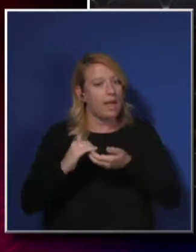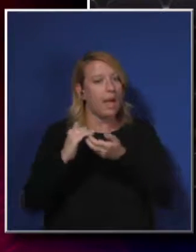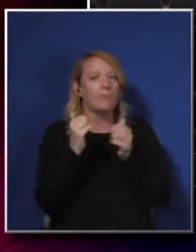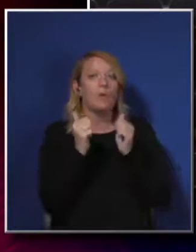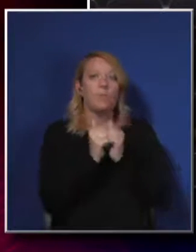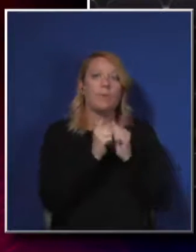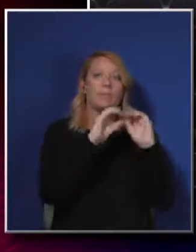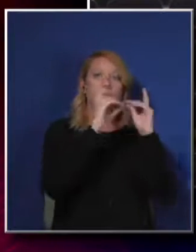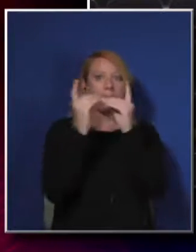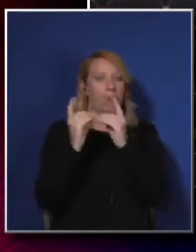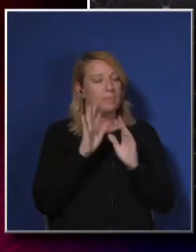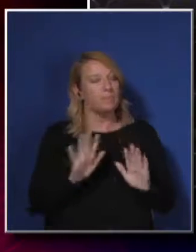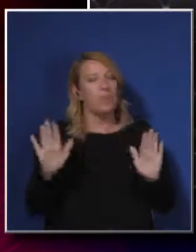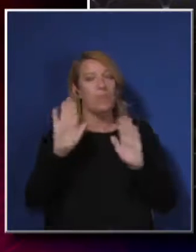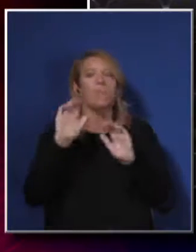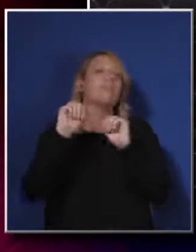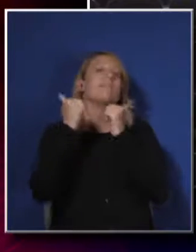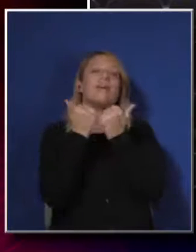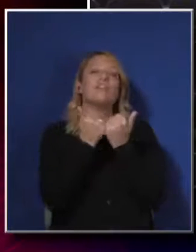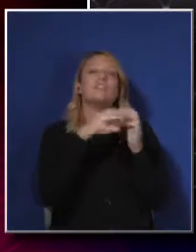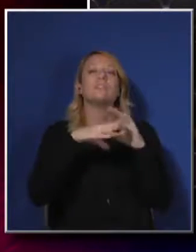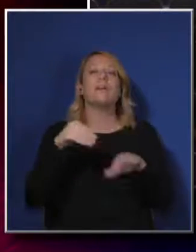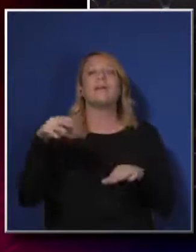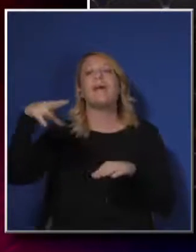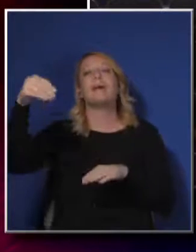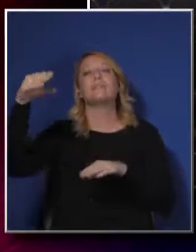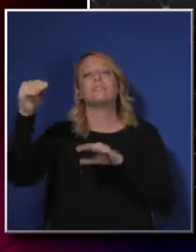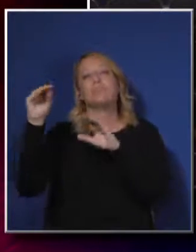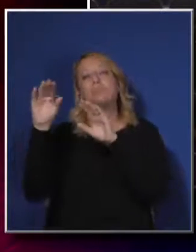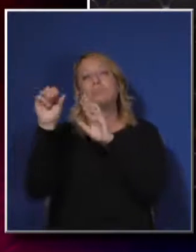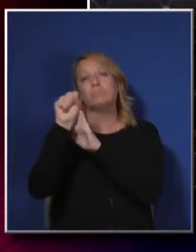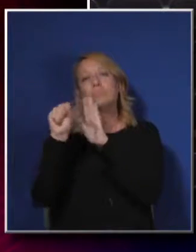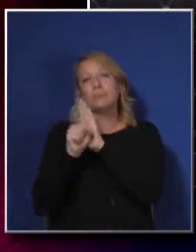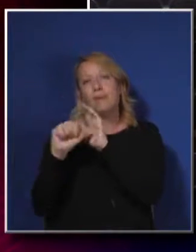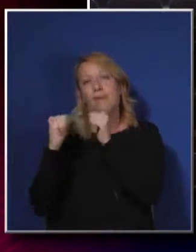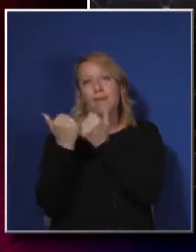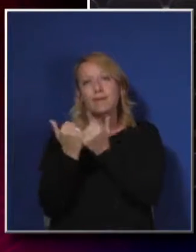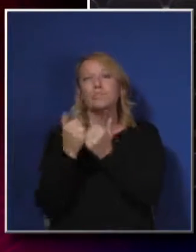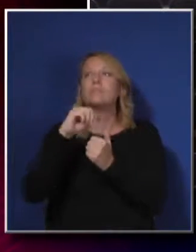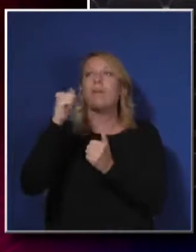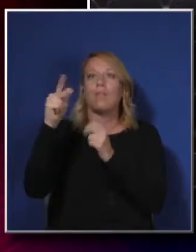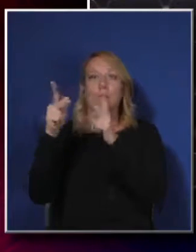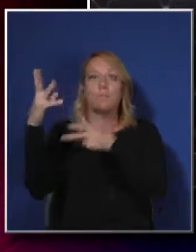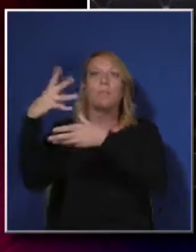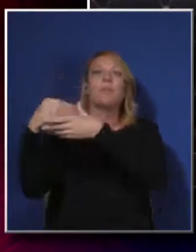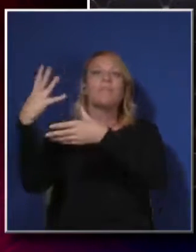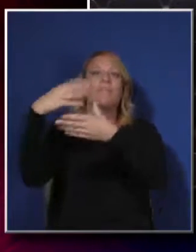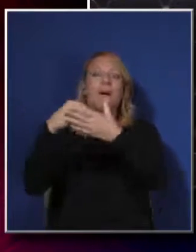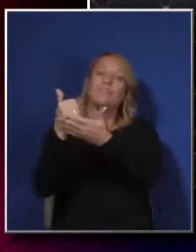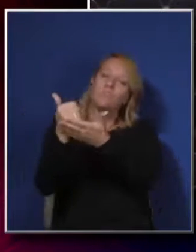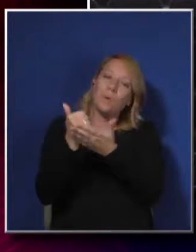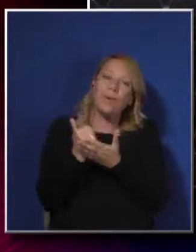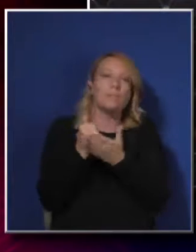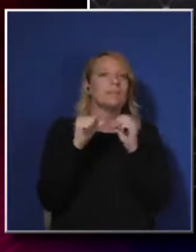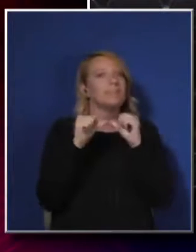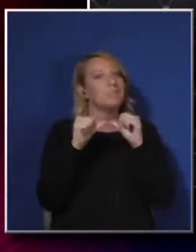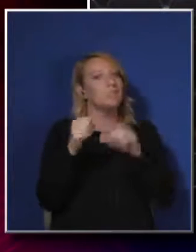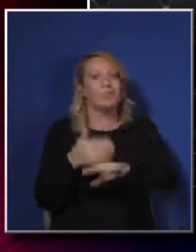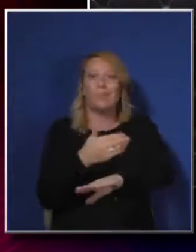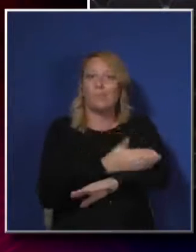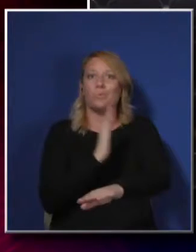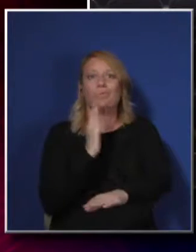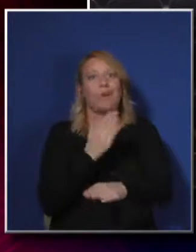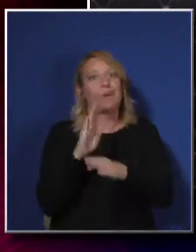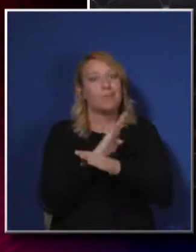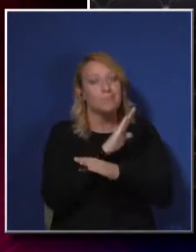departments agency-wide, as well as our external state agencies and other stakeholders to aid in our continuous process